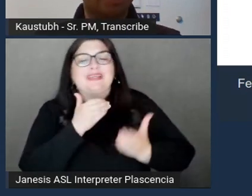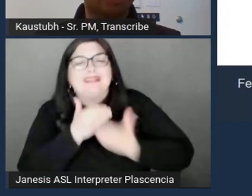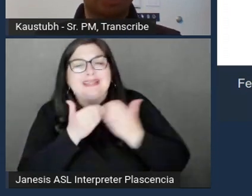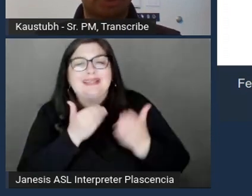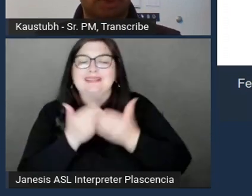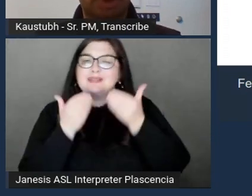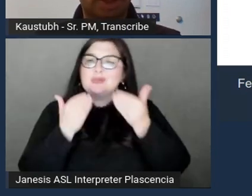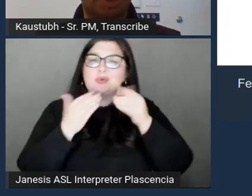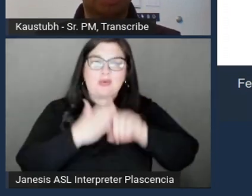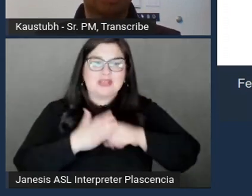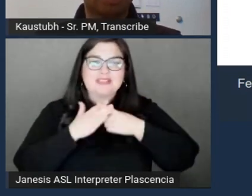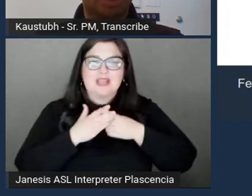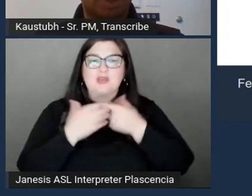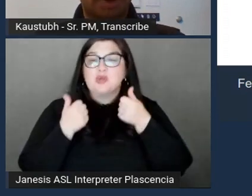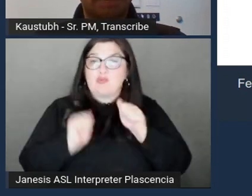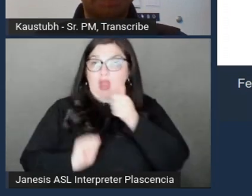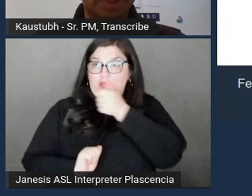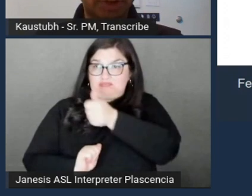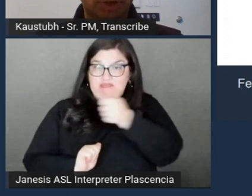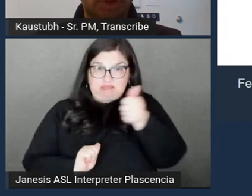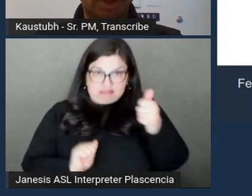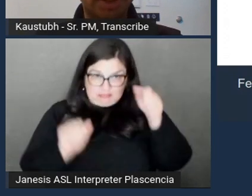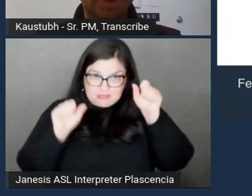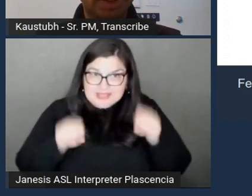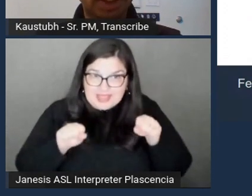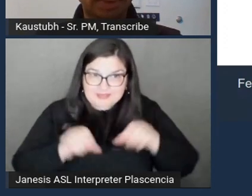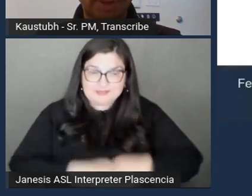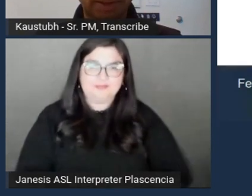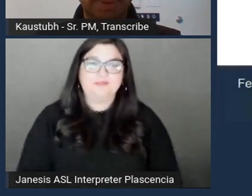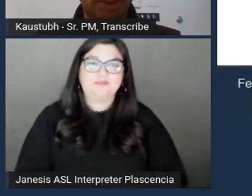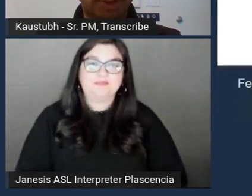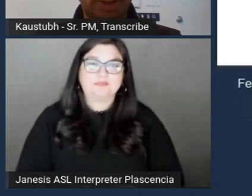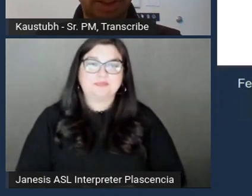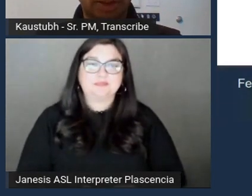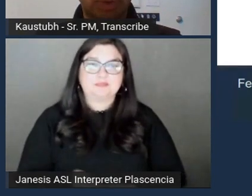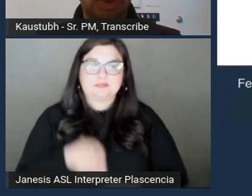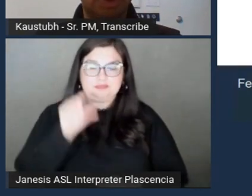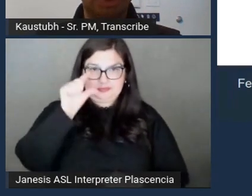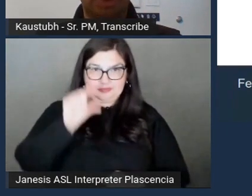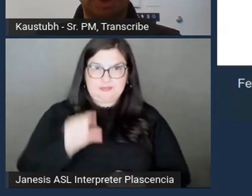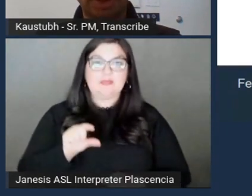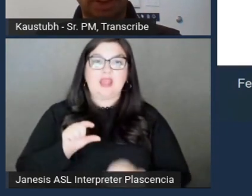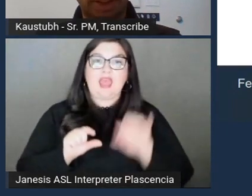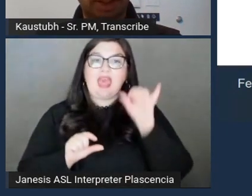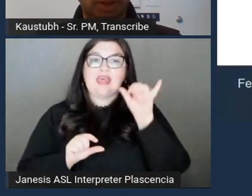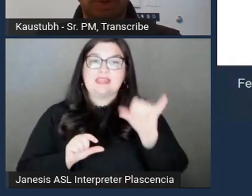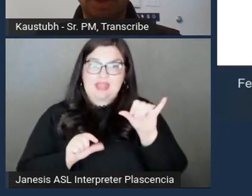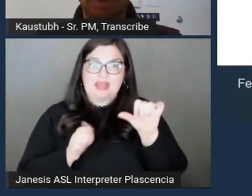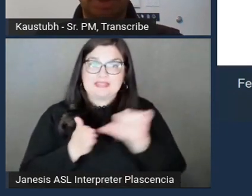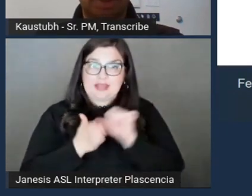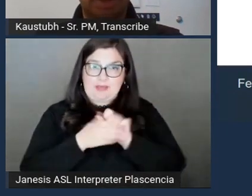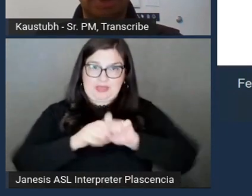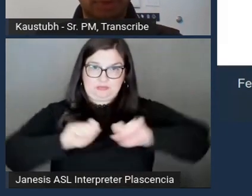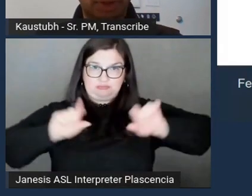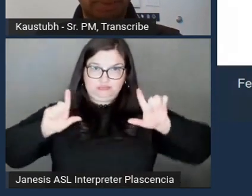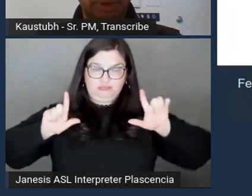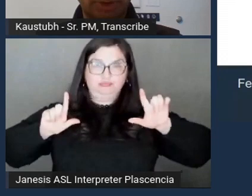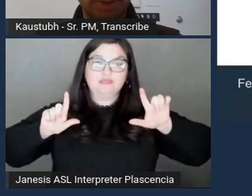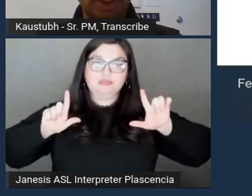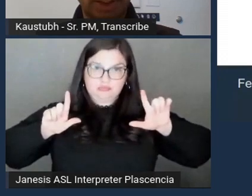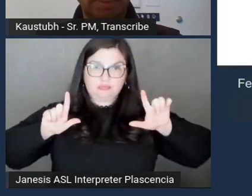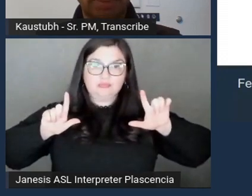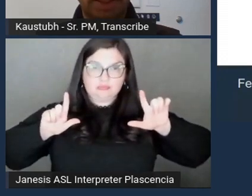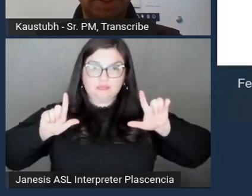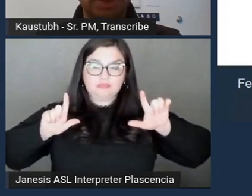ahead and try this on your own, right? So this is the main page that you can see on your screen right now. This is for